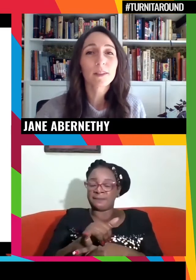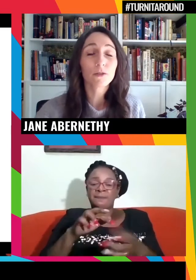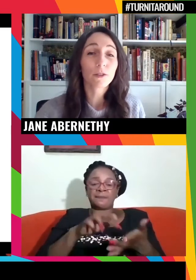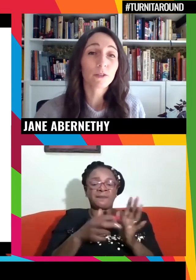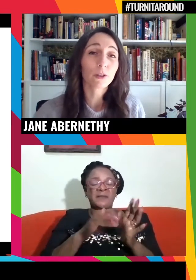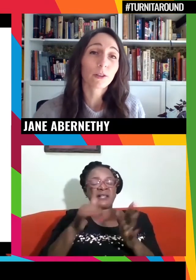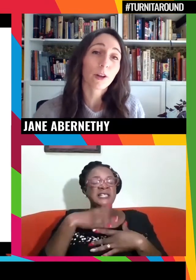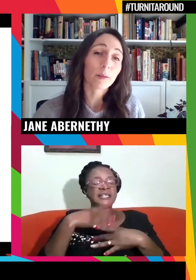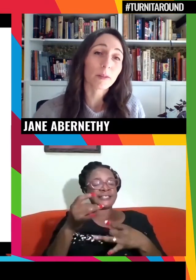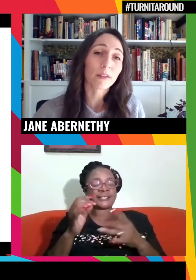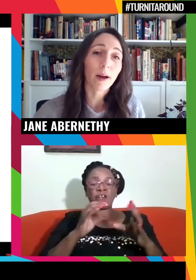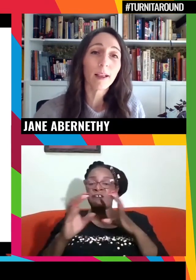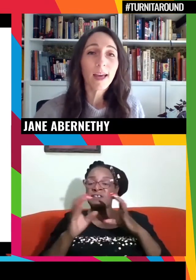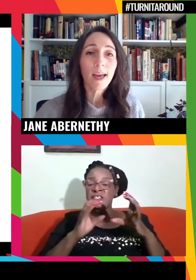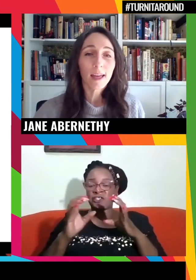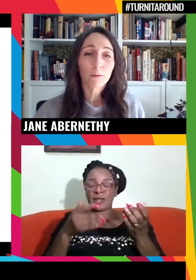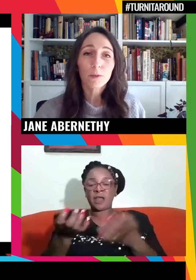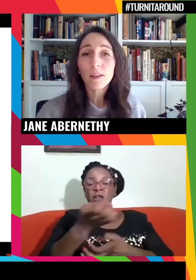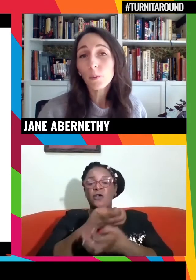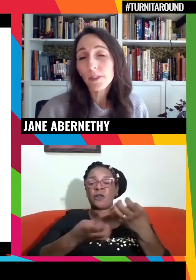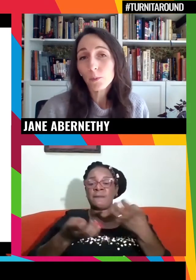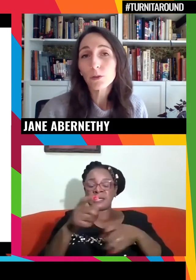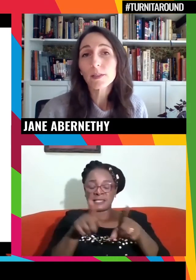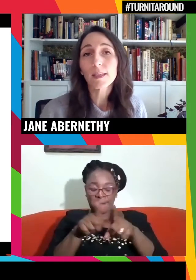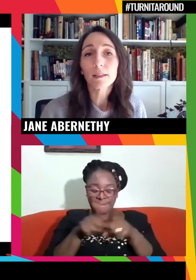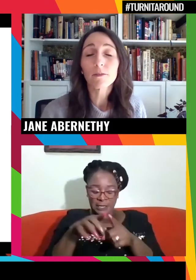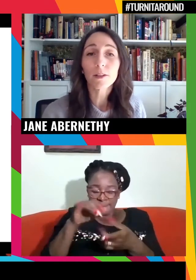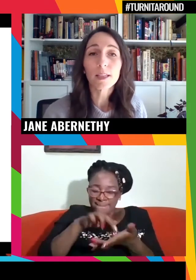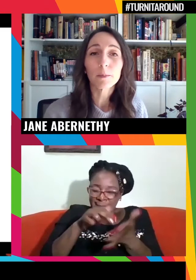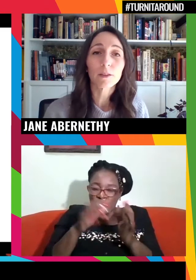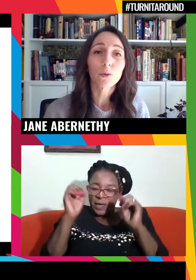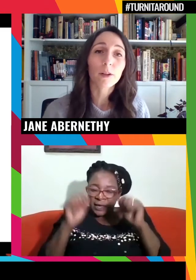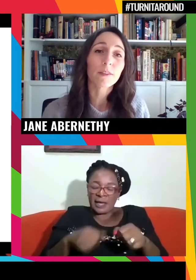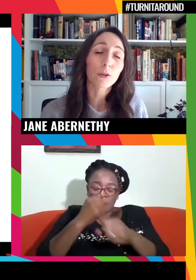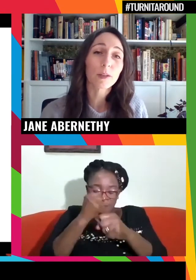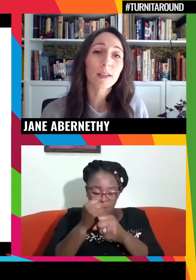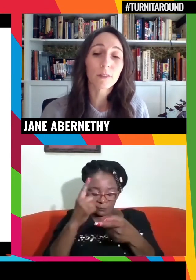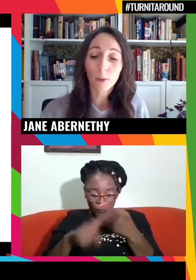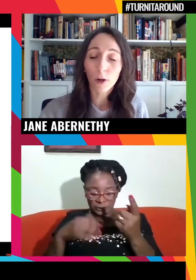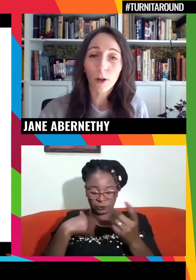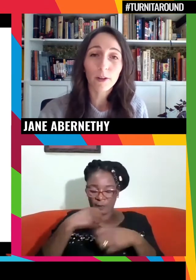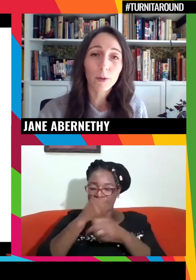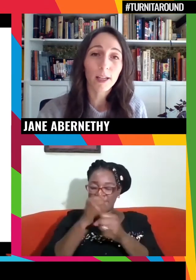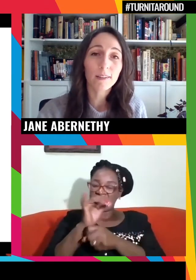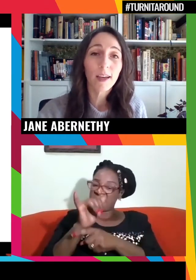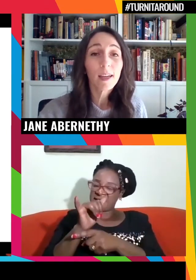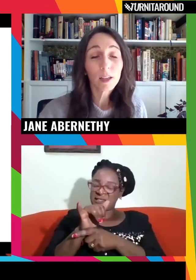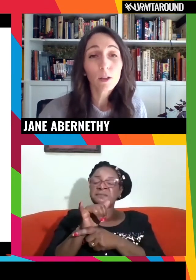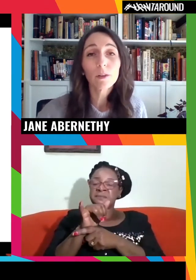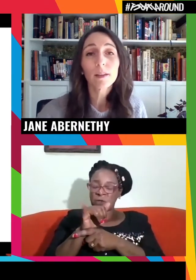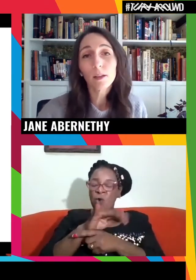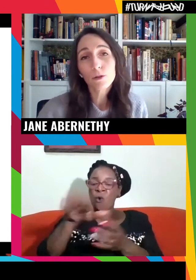interesting conversation for the circular economy as well. And so that's one thing we do dig very deeply into: what are the ingredients that go into all of our